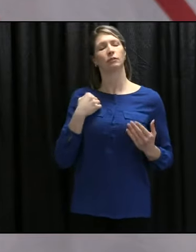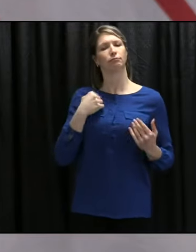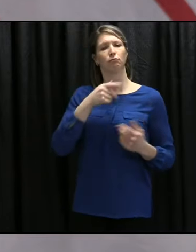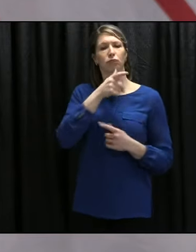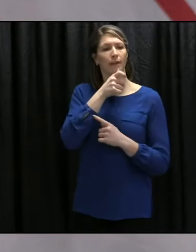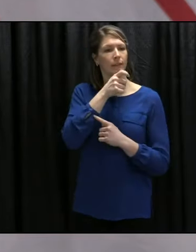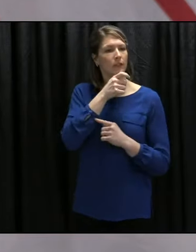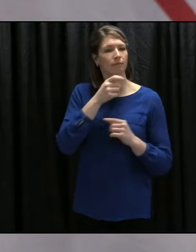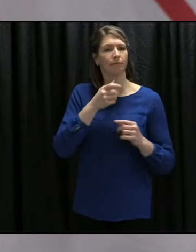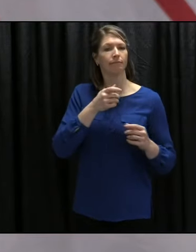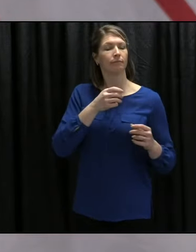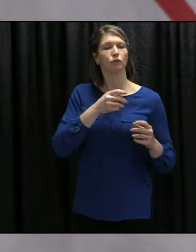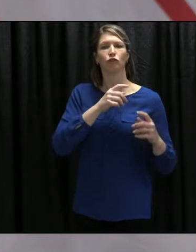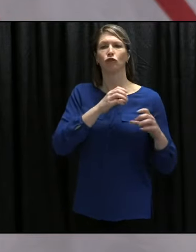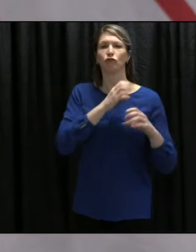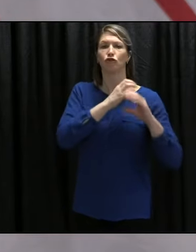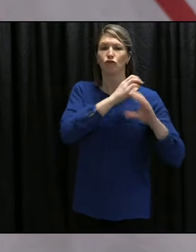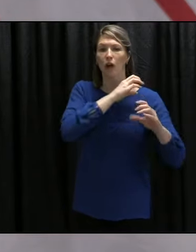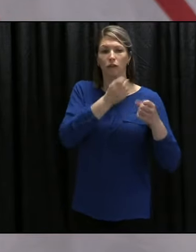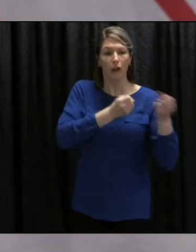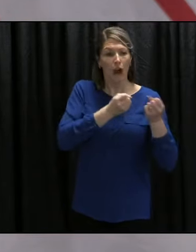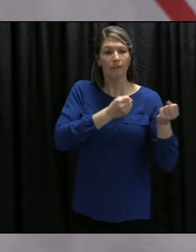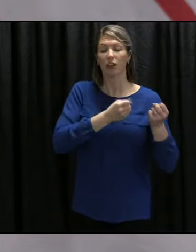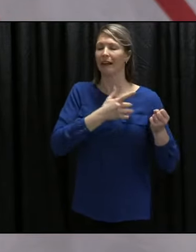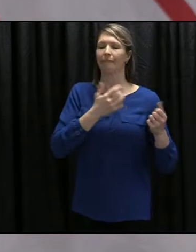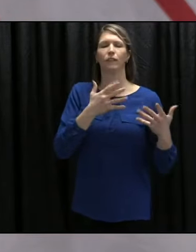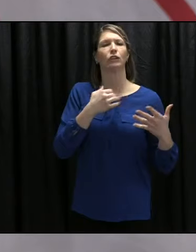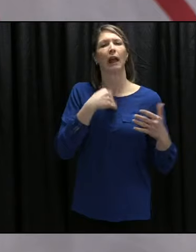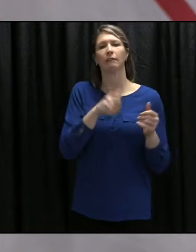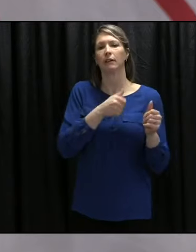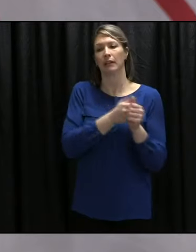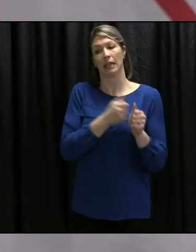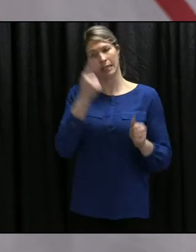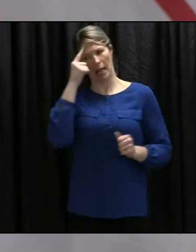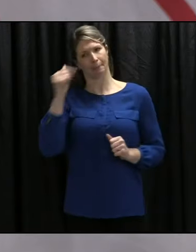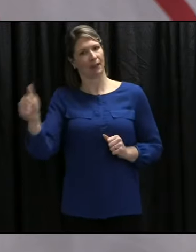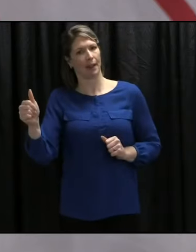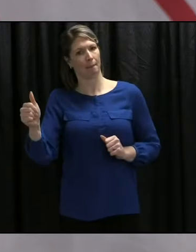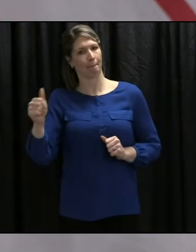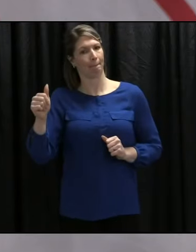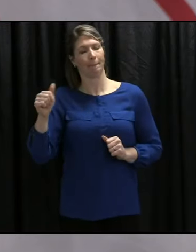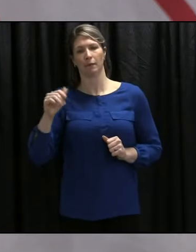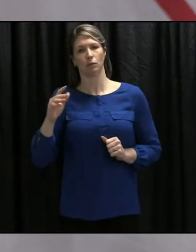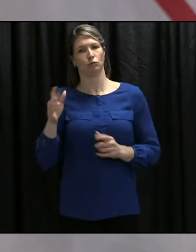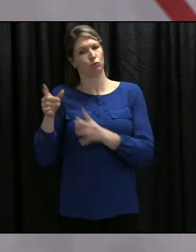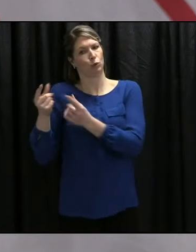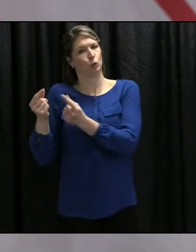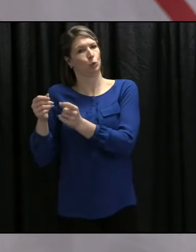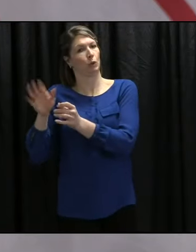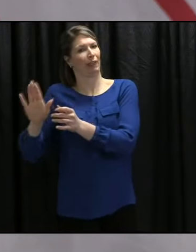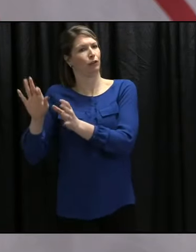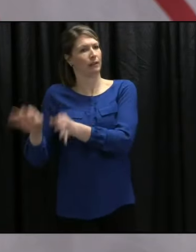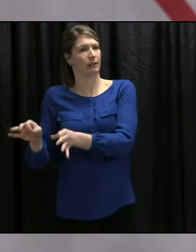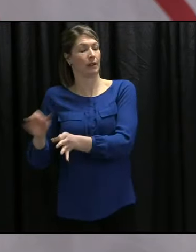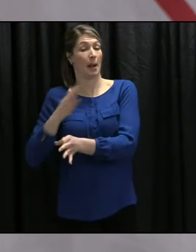operator would need to consider. Well, that's up to them. My focus is on food security for the province.